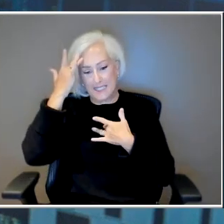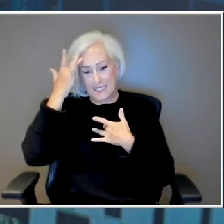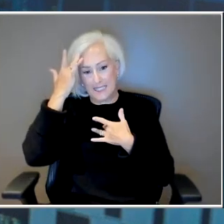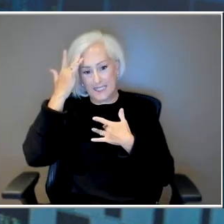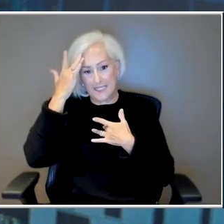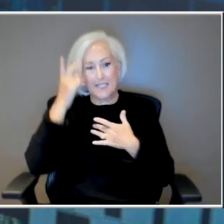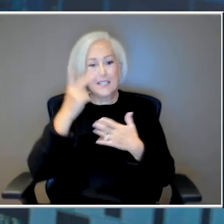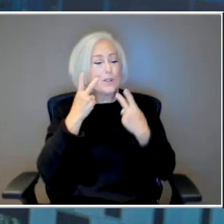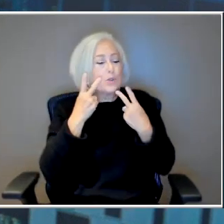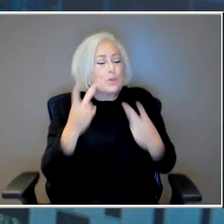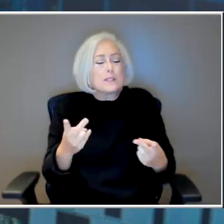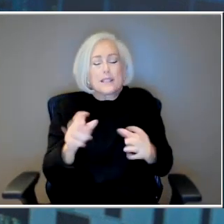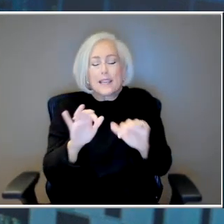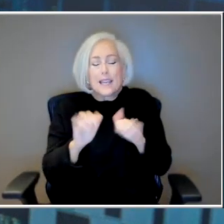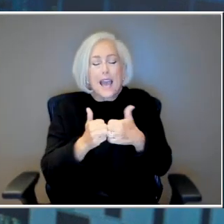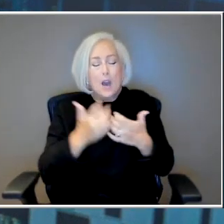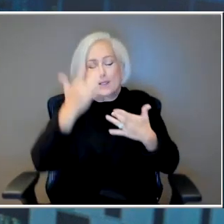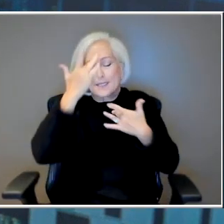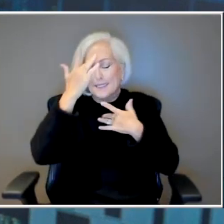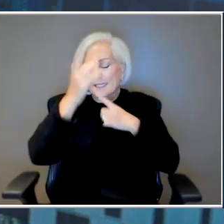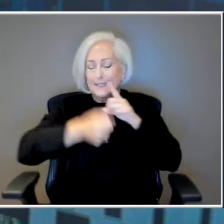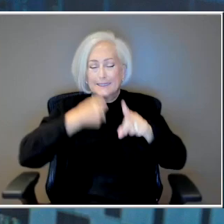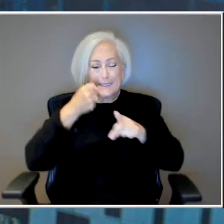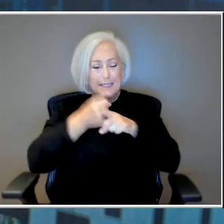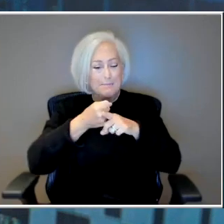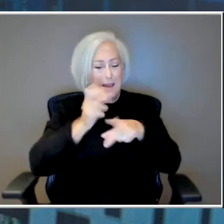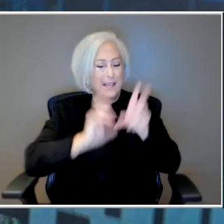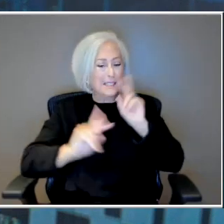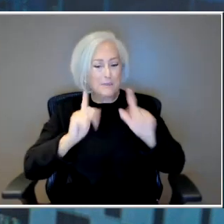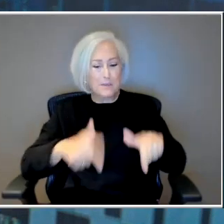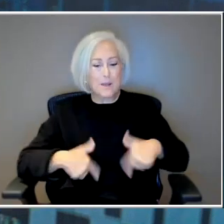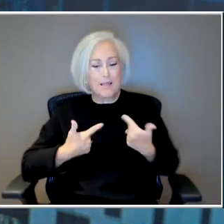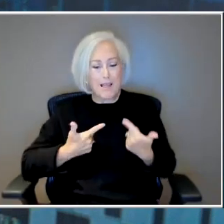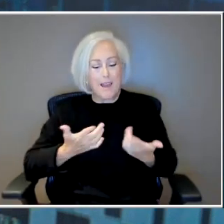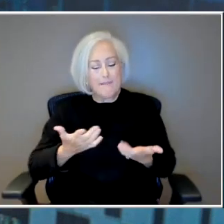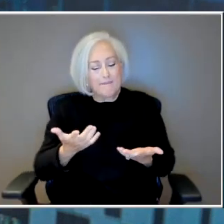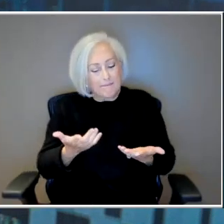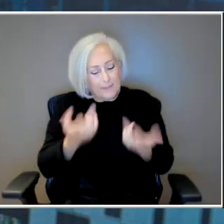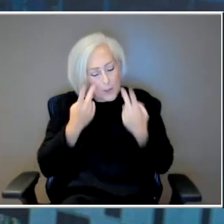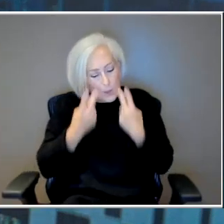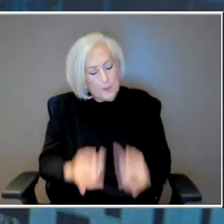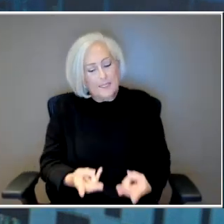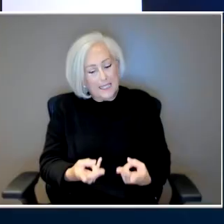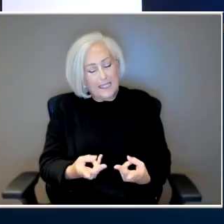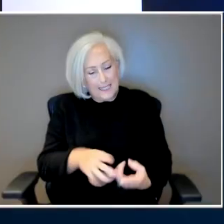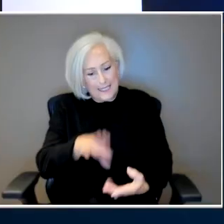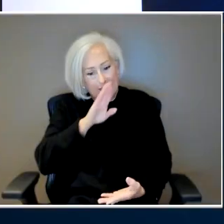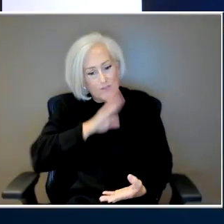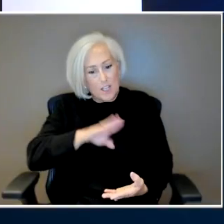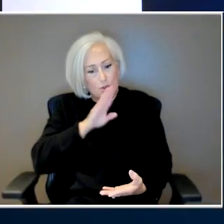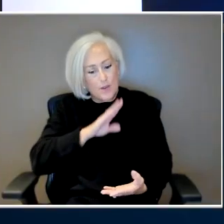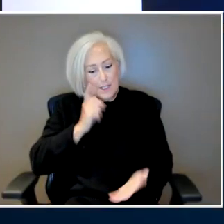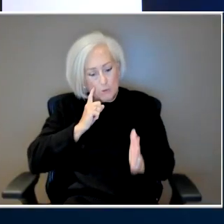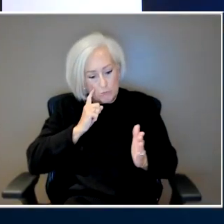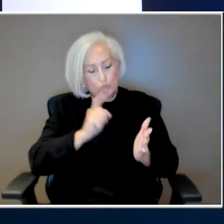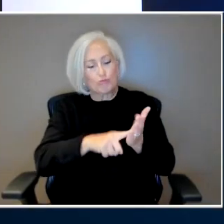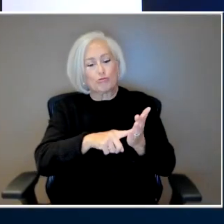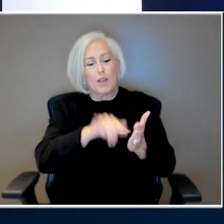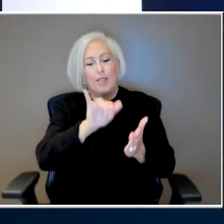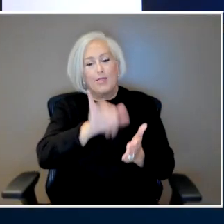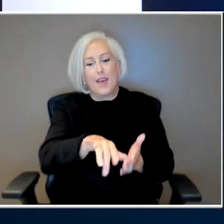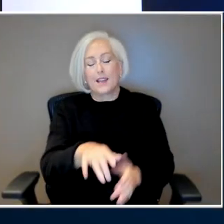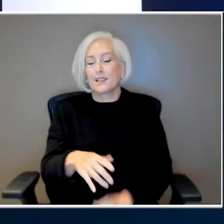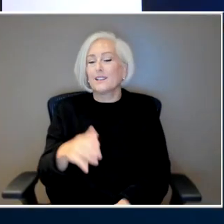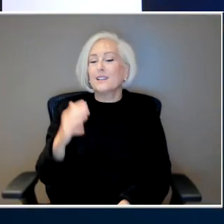just so frustrating to hear that when you know the truth and you've witnessed the truth. So Kelly, I know you're going to have to run in just a minute. So